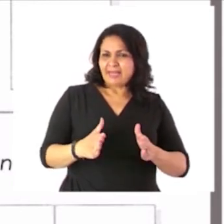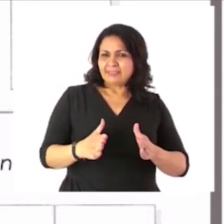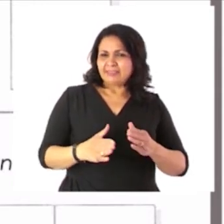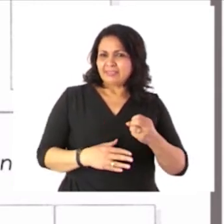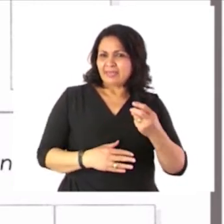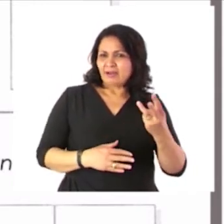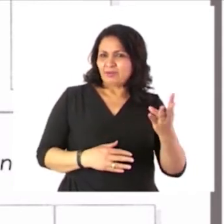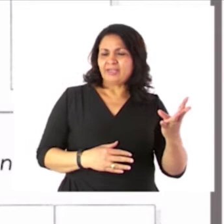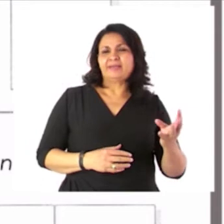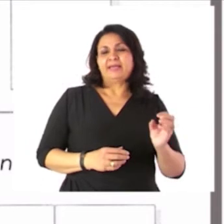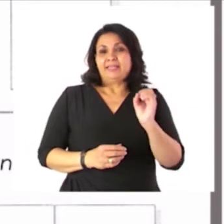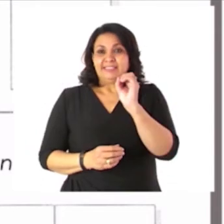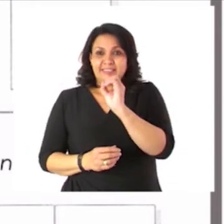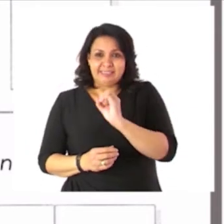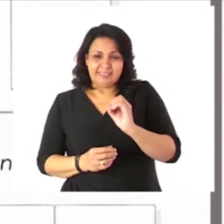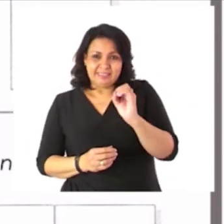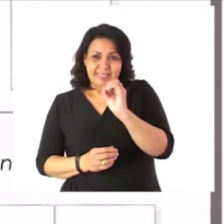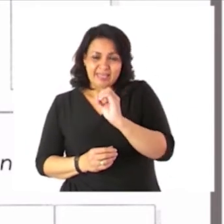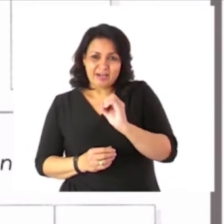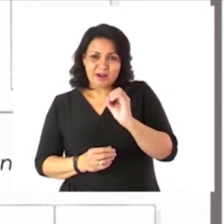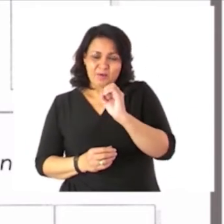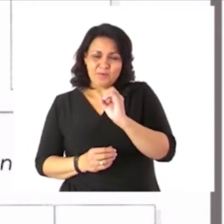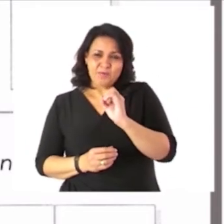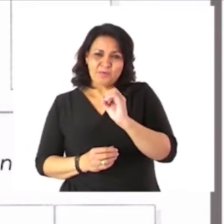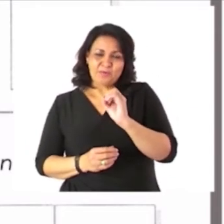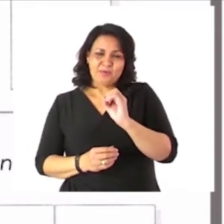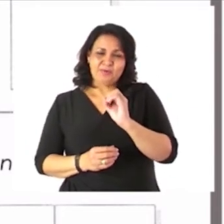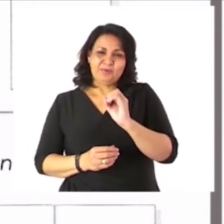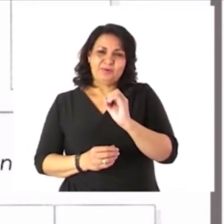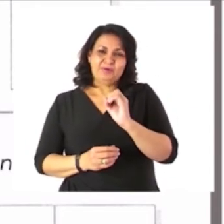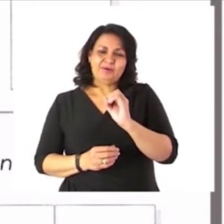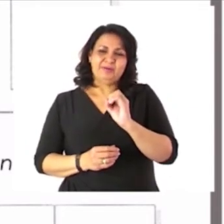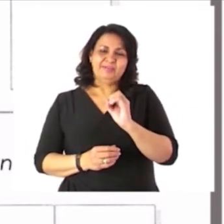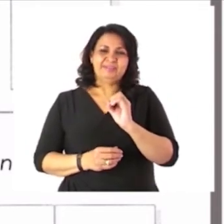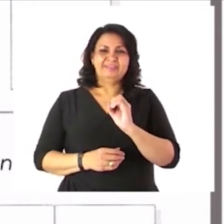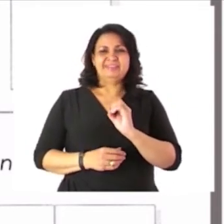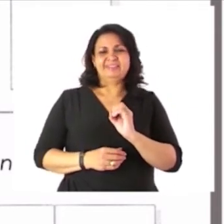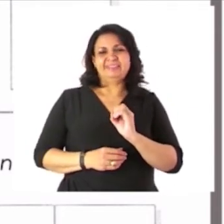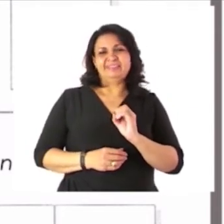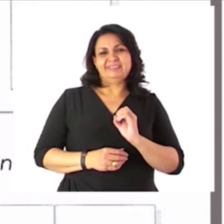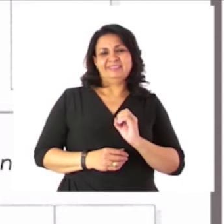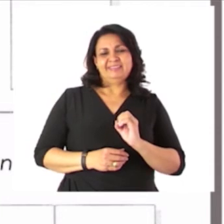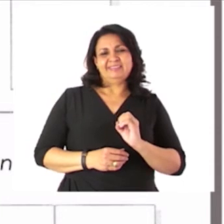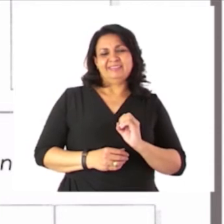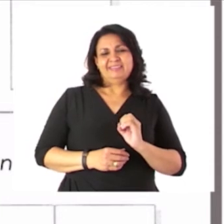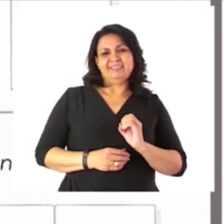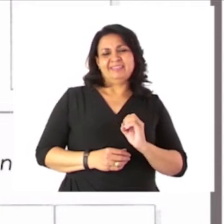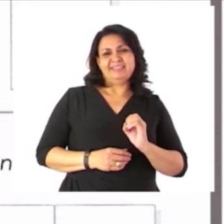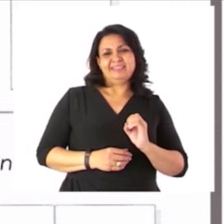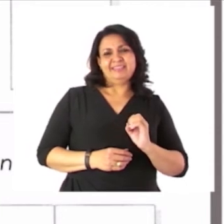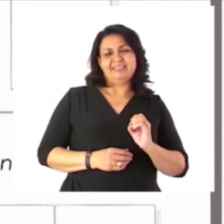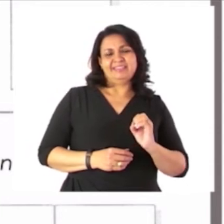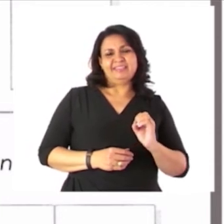number 0. Very important because number 0 is a placeholder. We need to include number 0 in